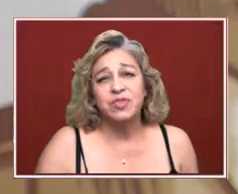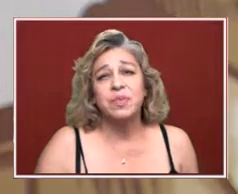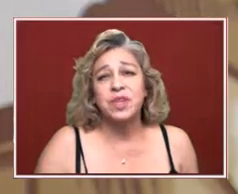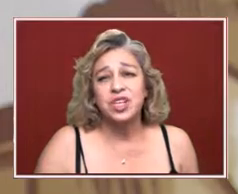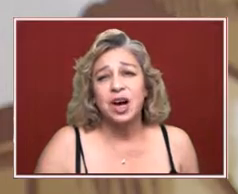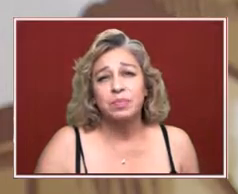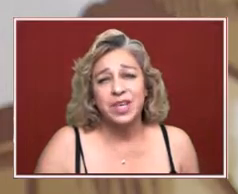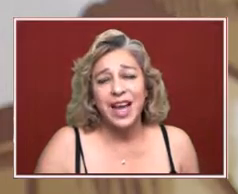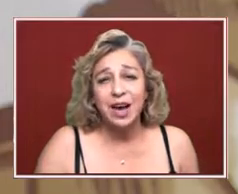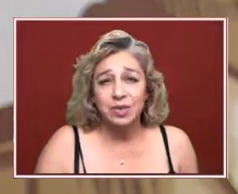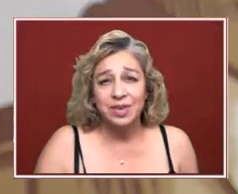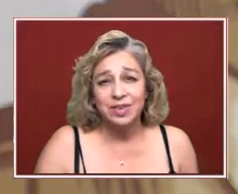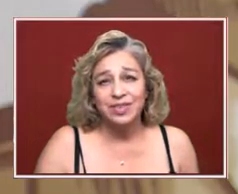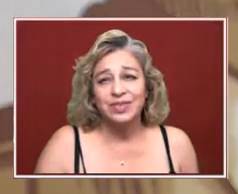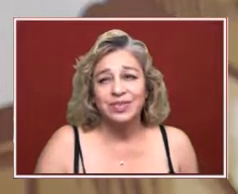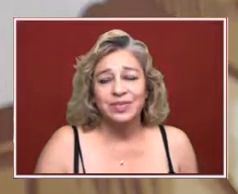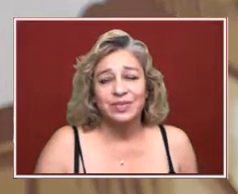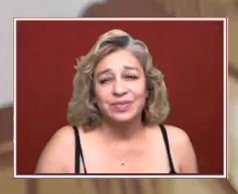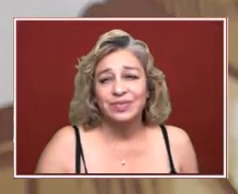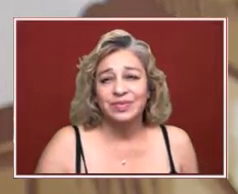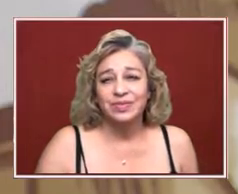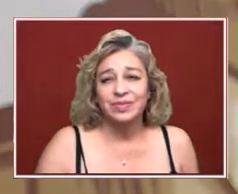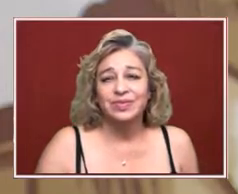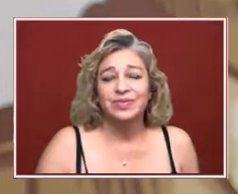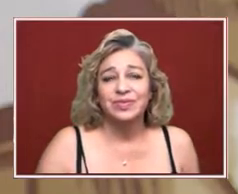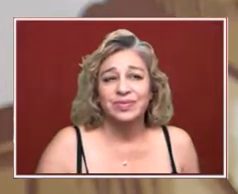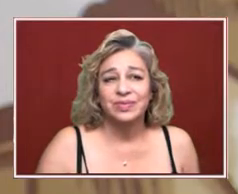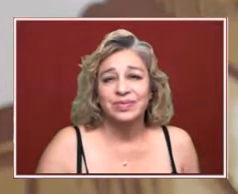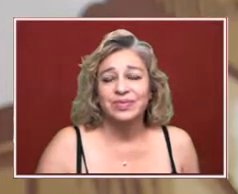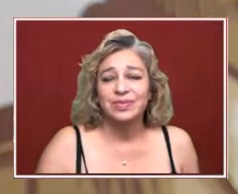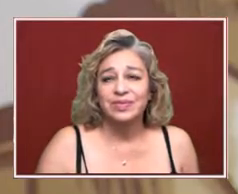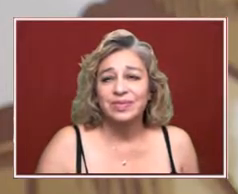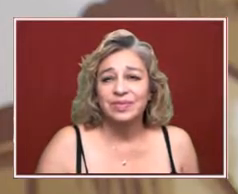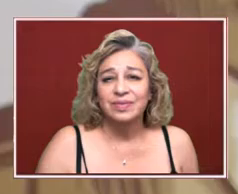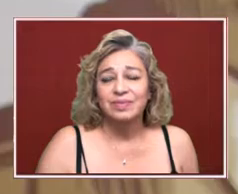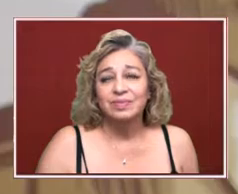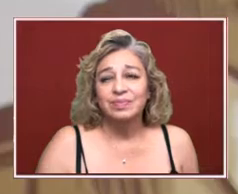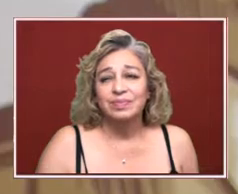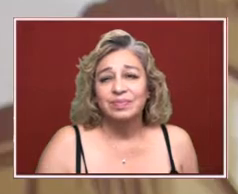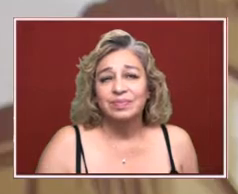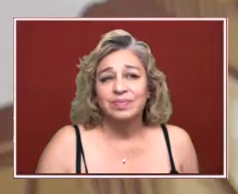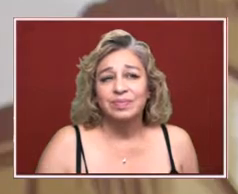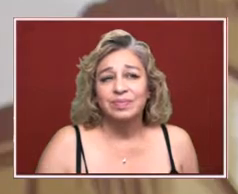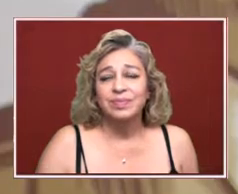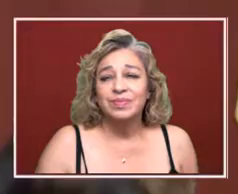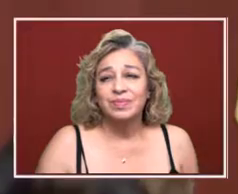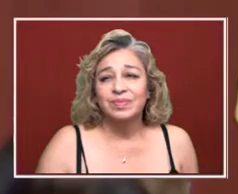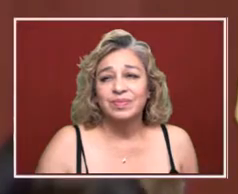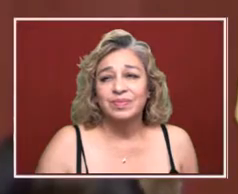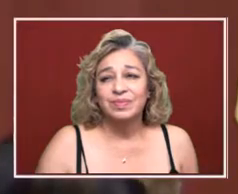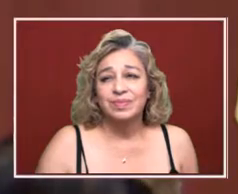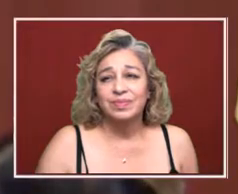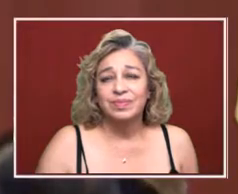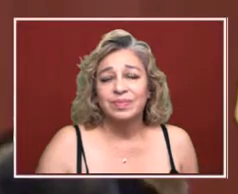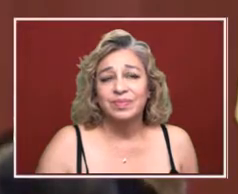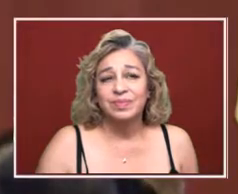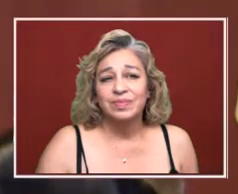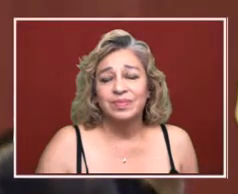encouraged from the top down. Arriba hacia abajo. Si el